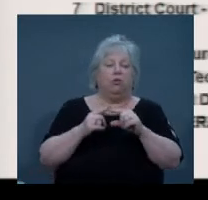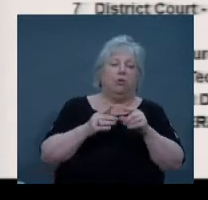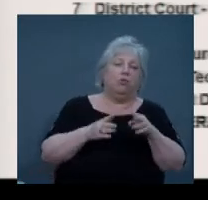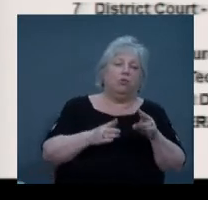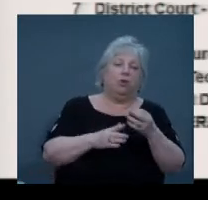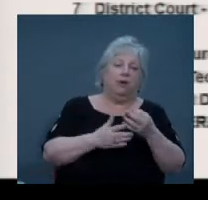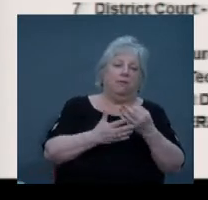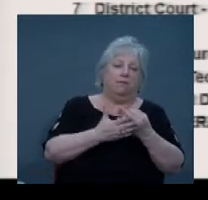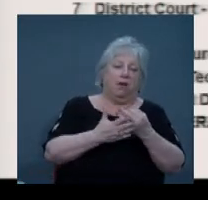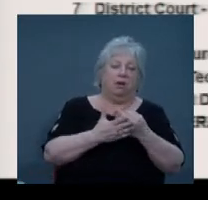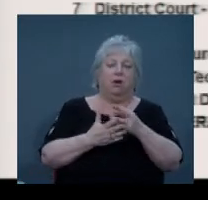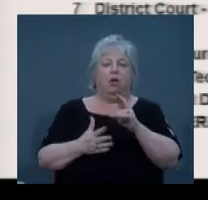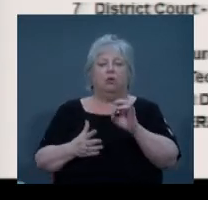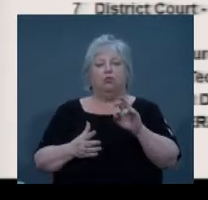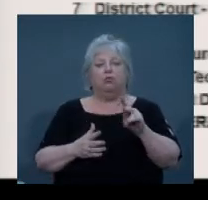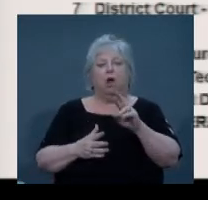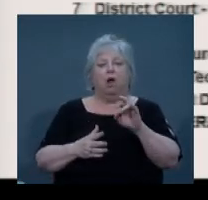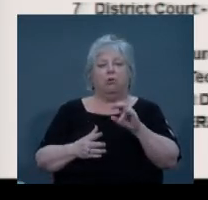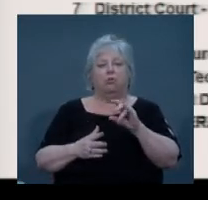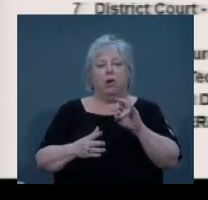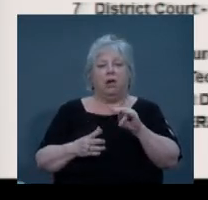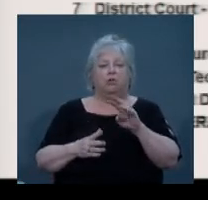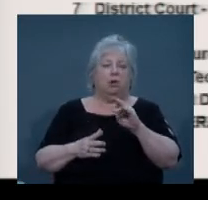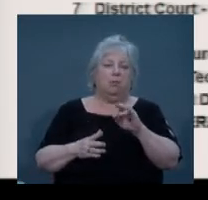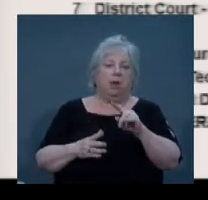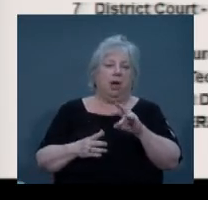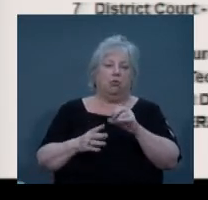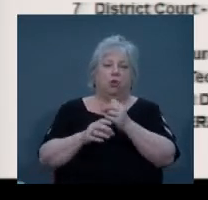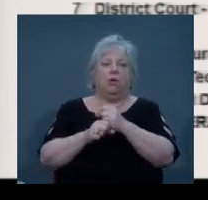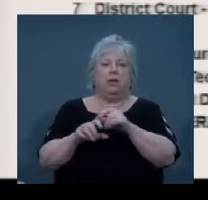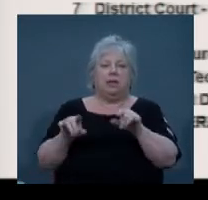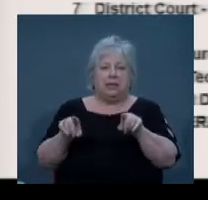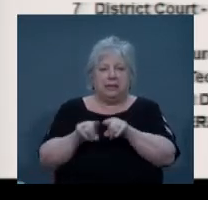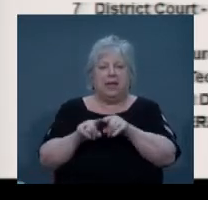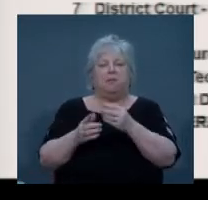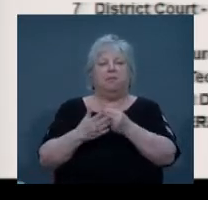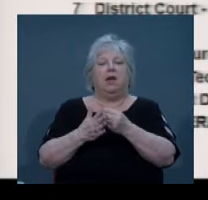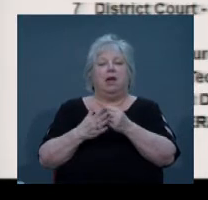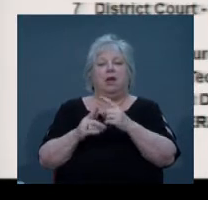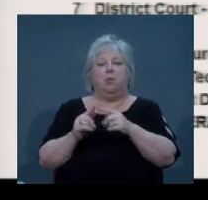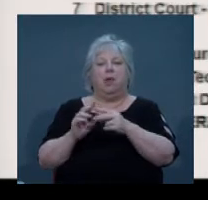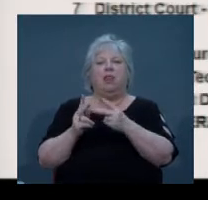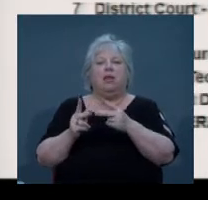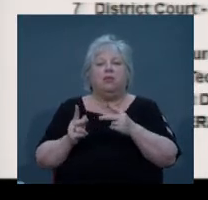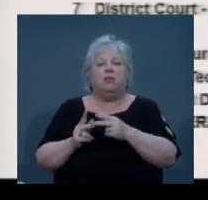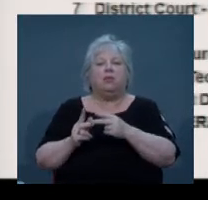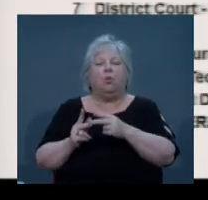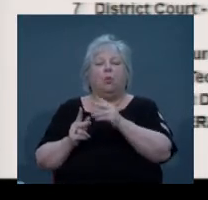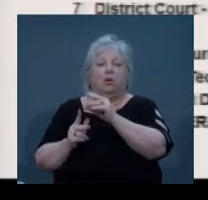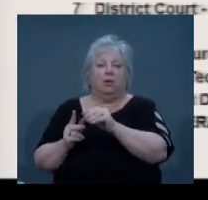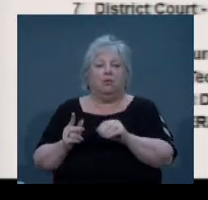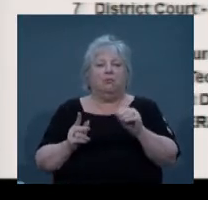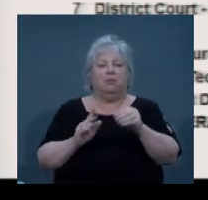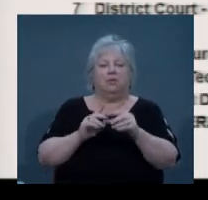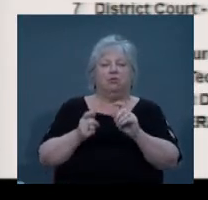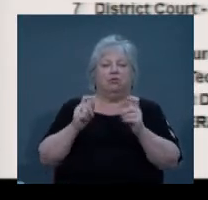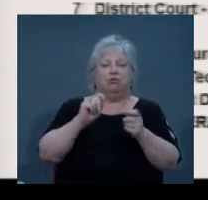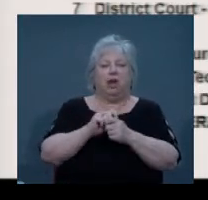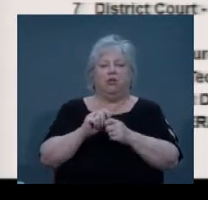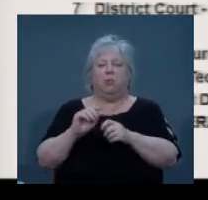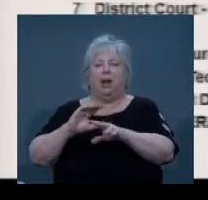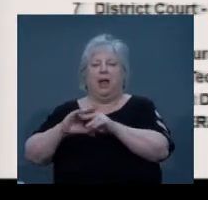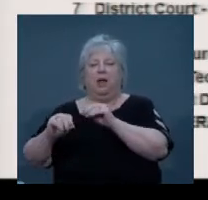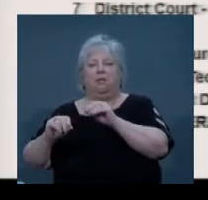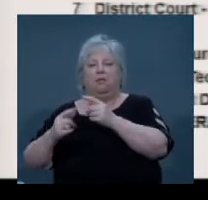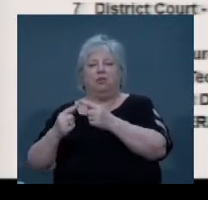the same level of funding. It's just the source that has changed. But moving that that budget amount out of the general